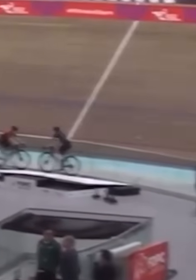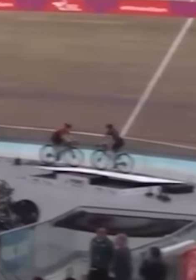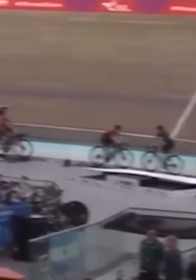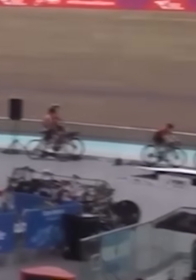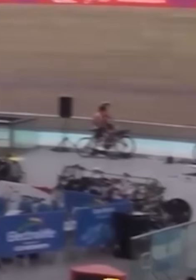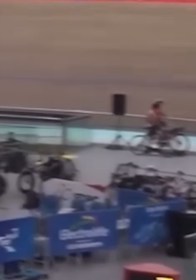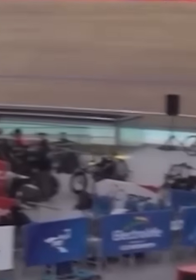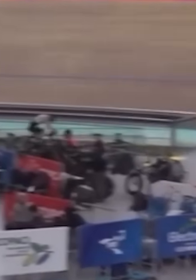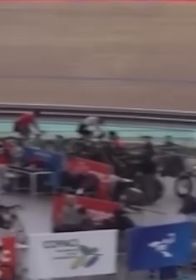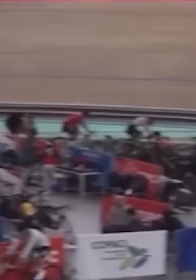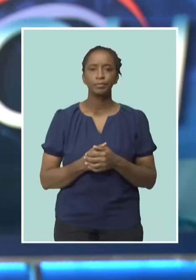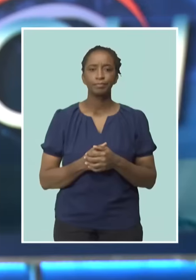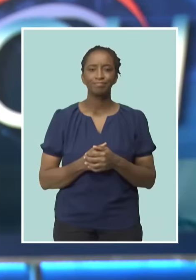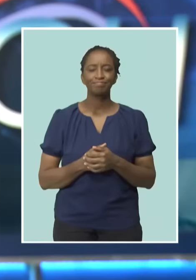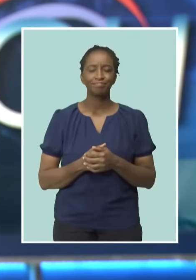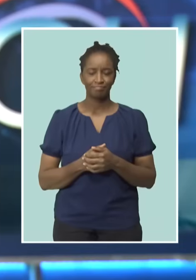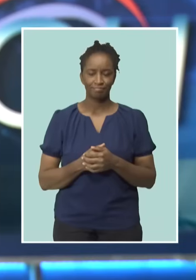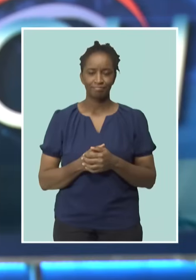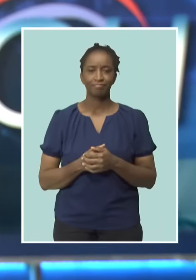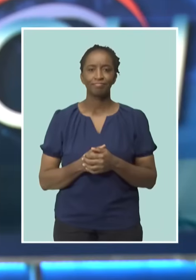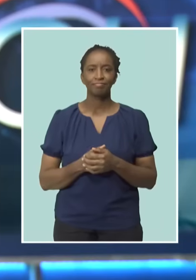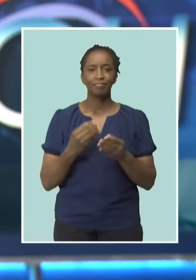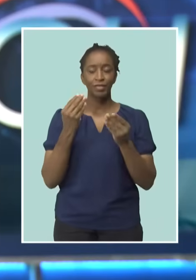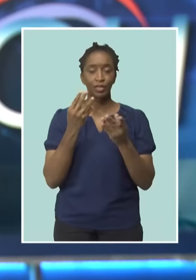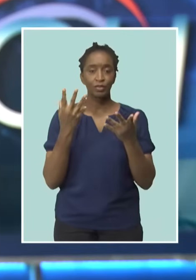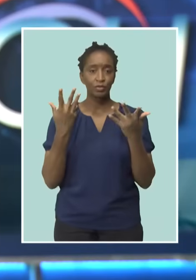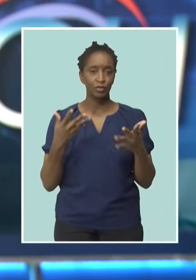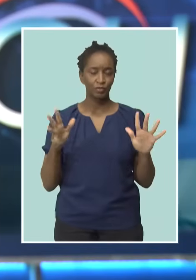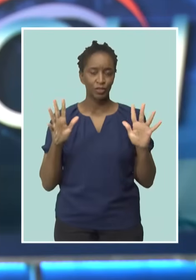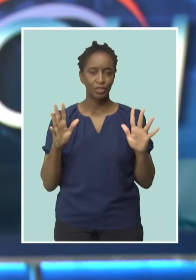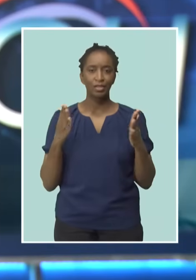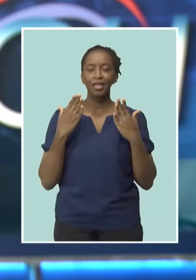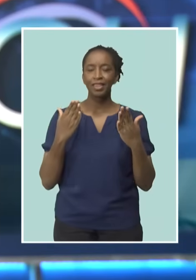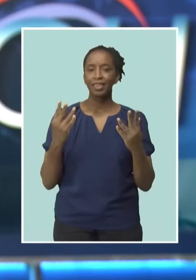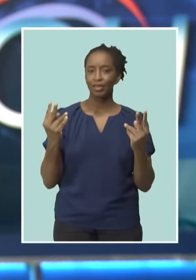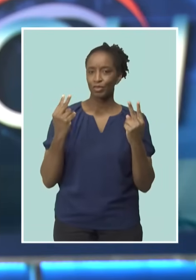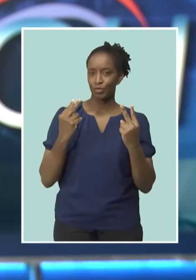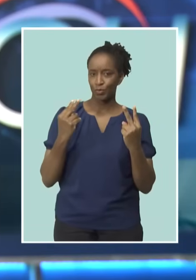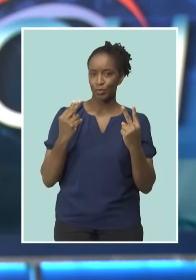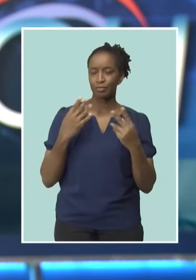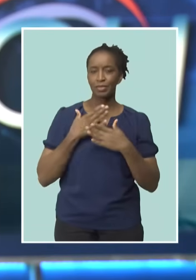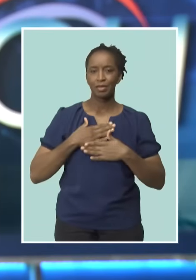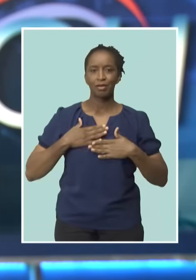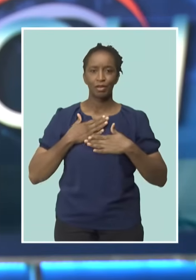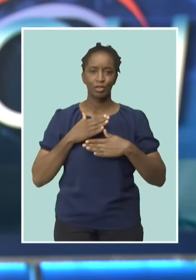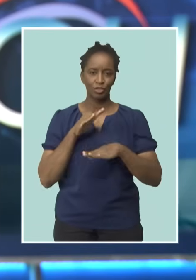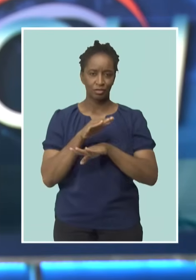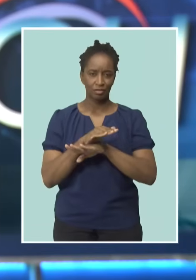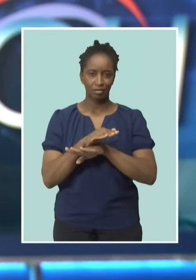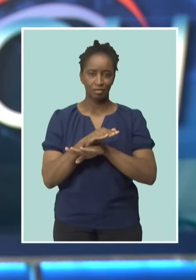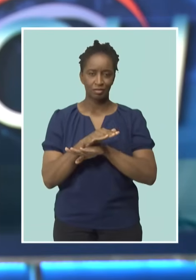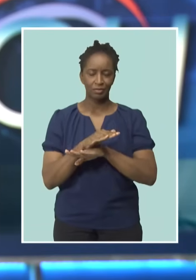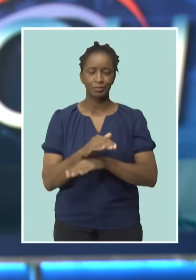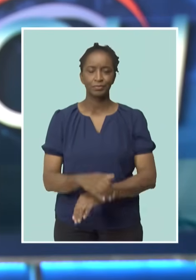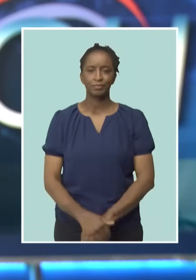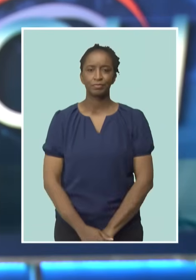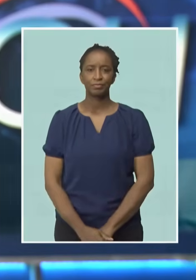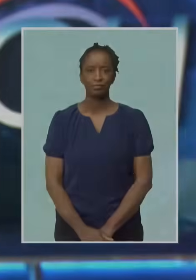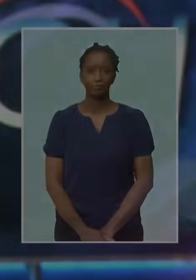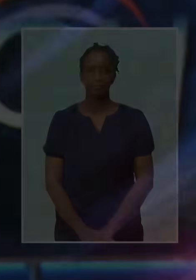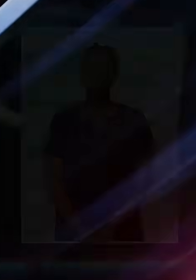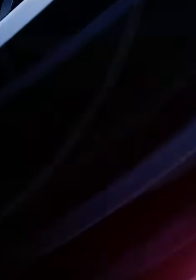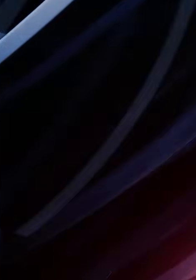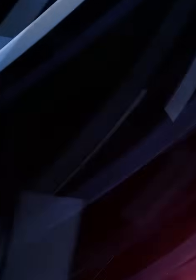Manzi of Venezuela. That's our news for tonight. Thank you for joining us. Enjoy the rest of your night. I'm Kimberly C.